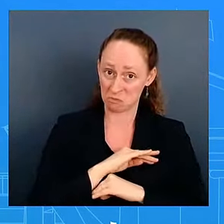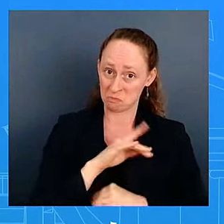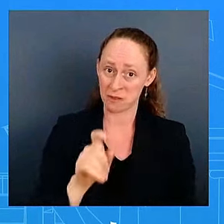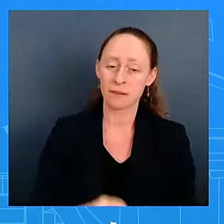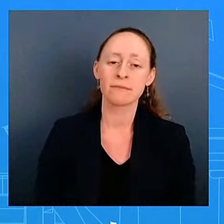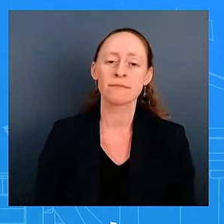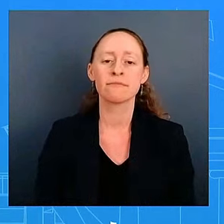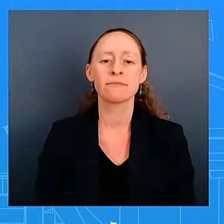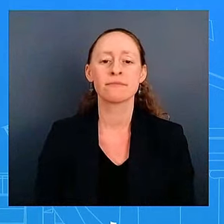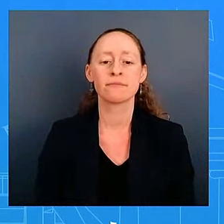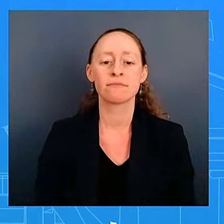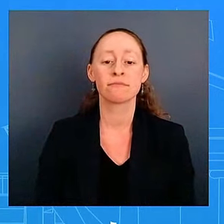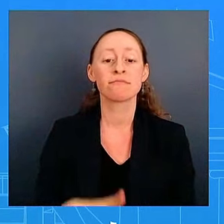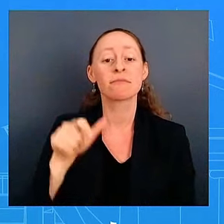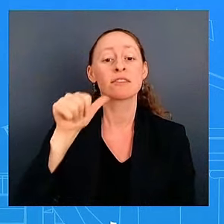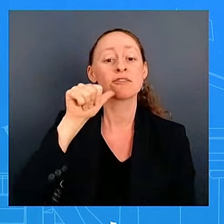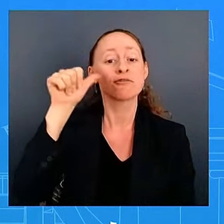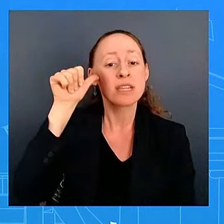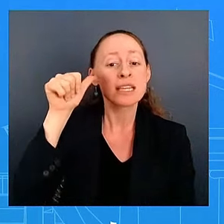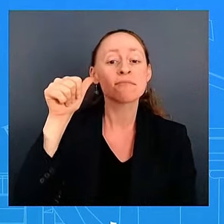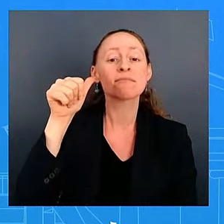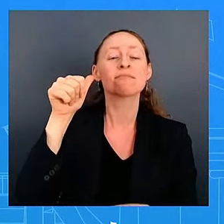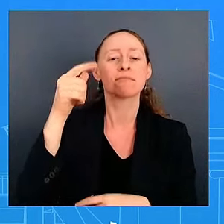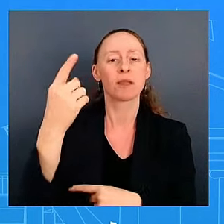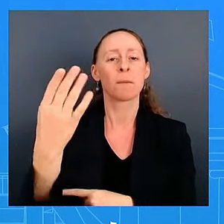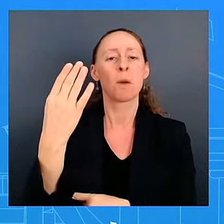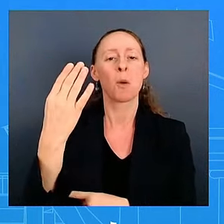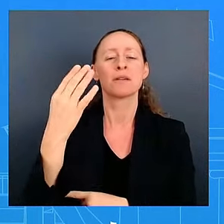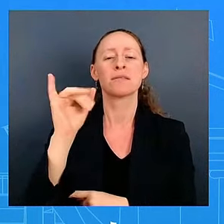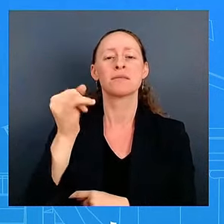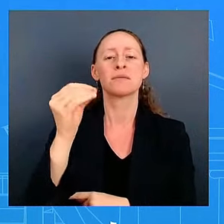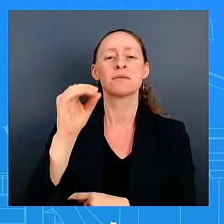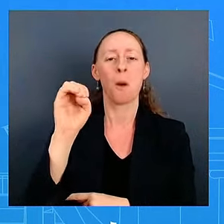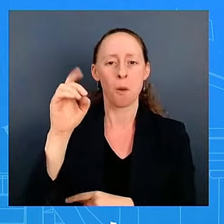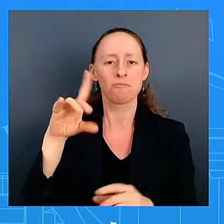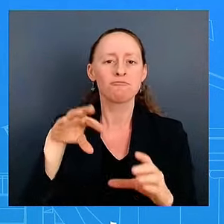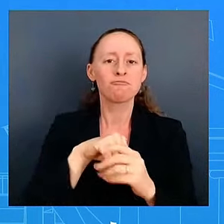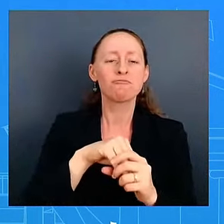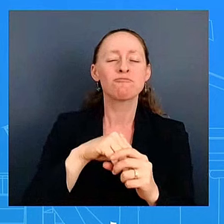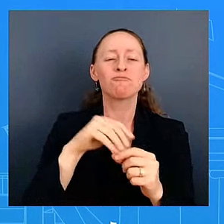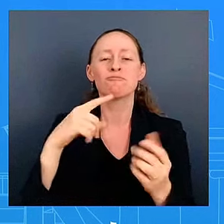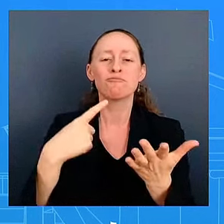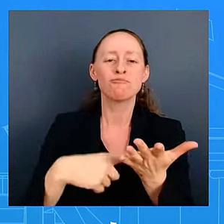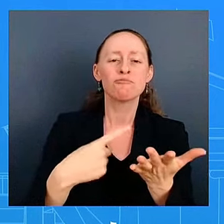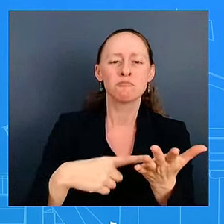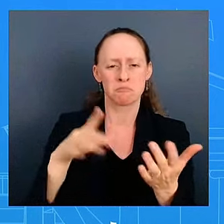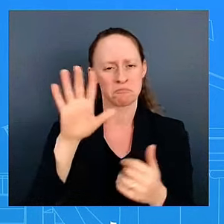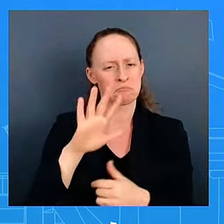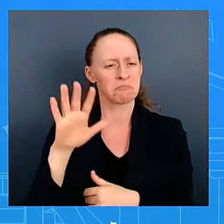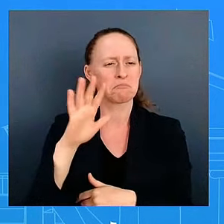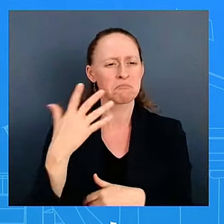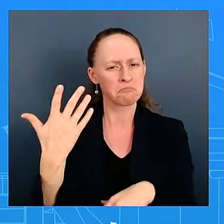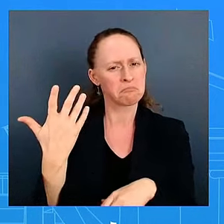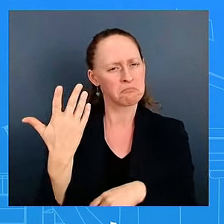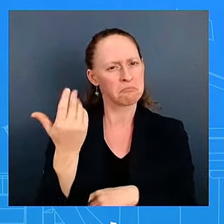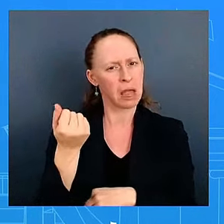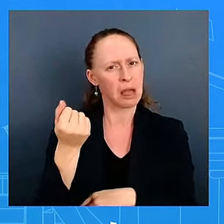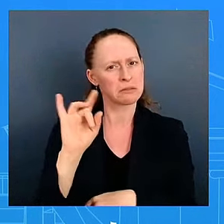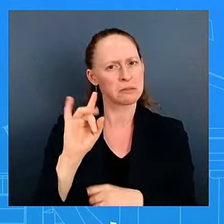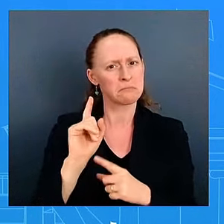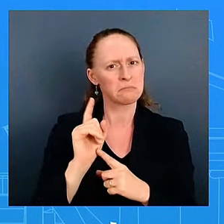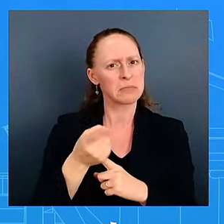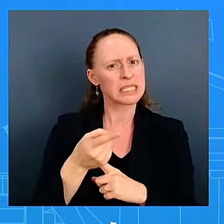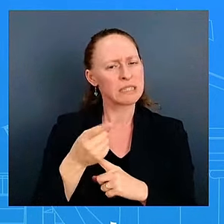morning. He spoke very, very, I think, forcefully, passionately about where he stands, about how he sees things moving